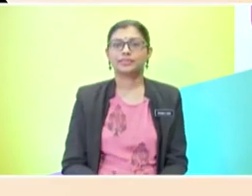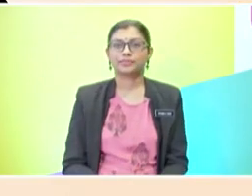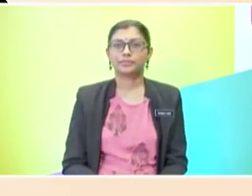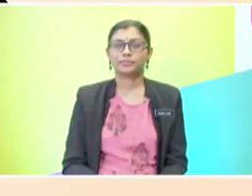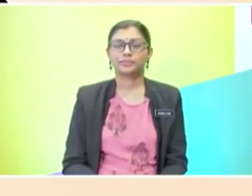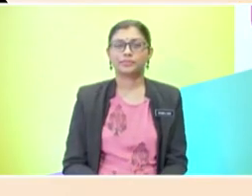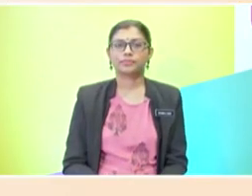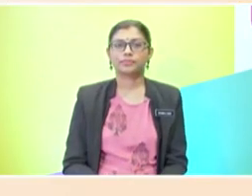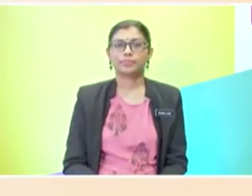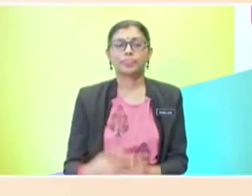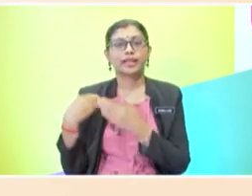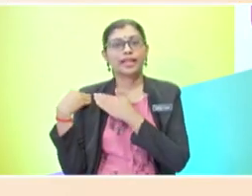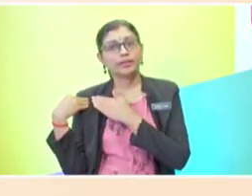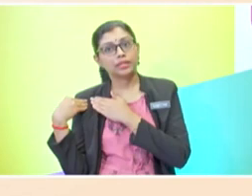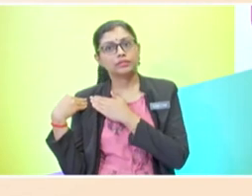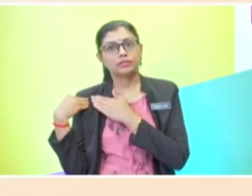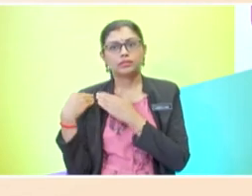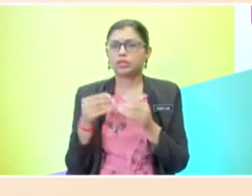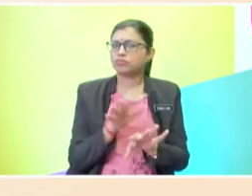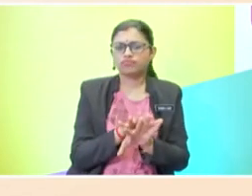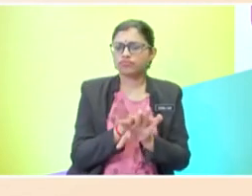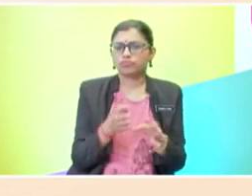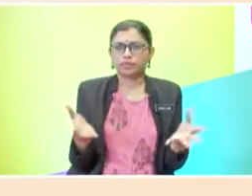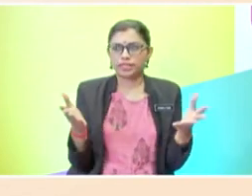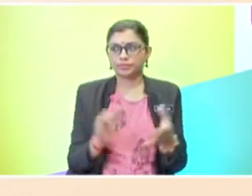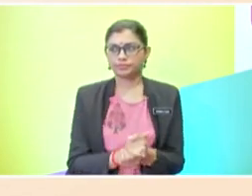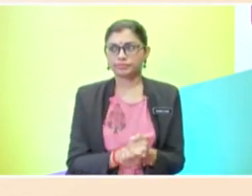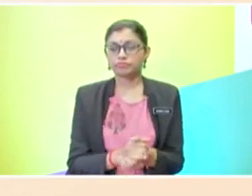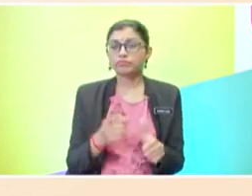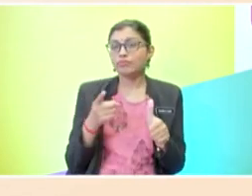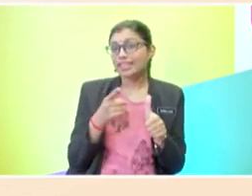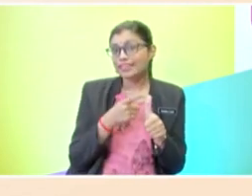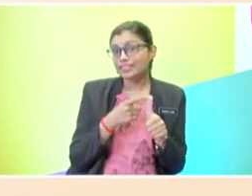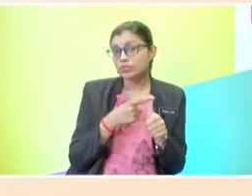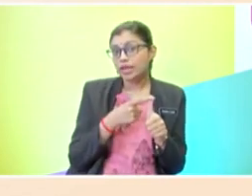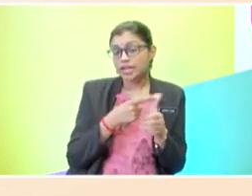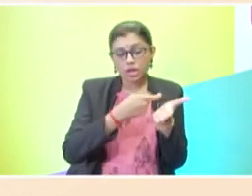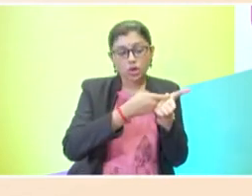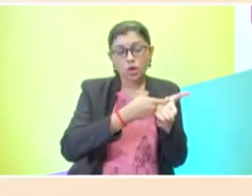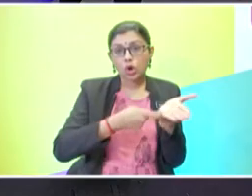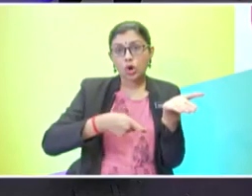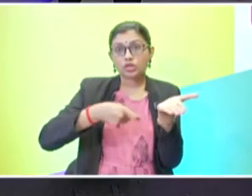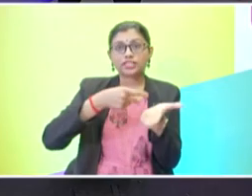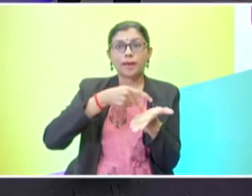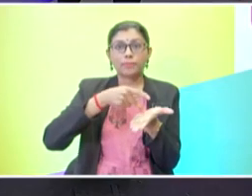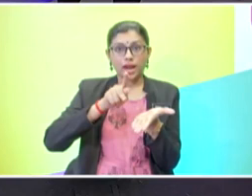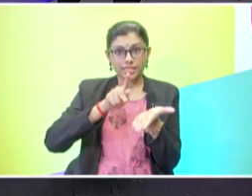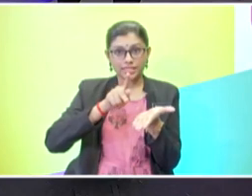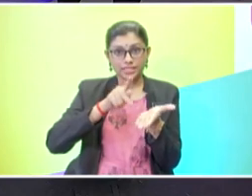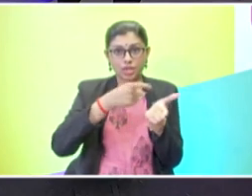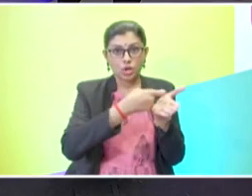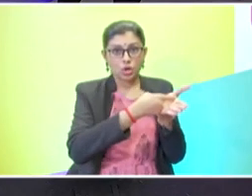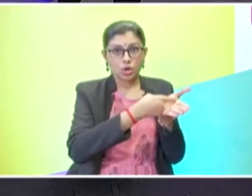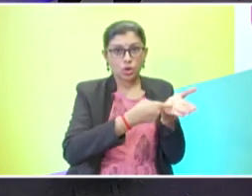And then, okay, we have cost price. Okay, any idea about cost price? Cost price,